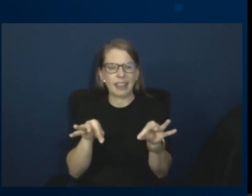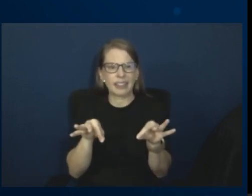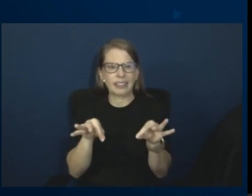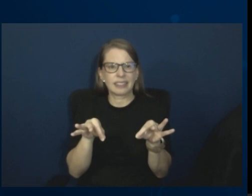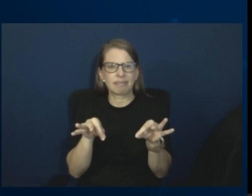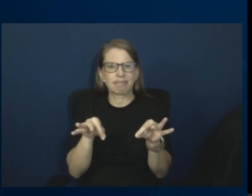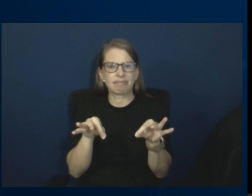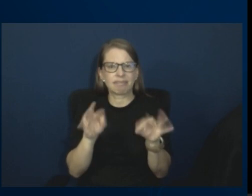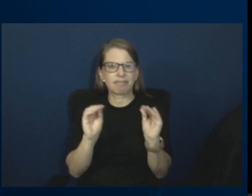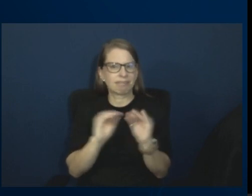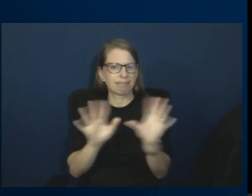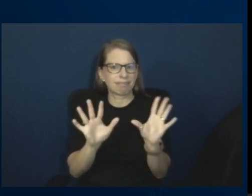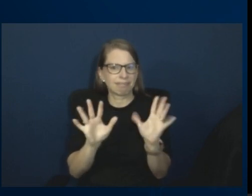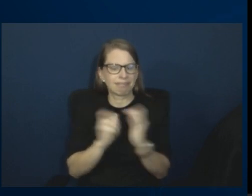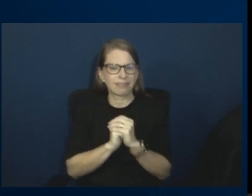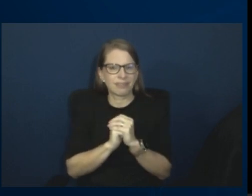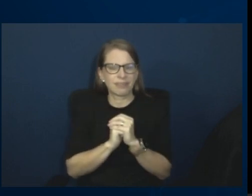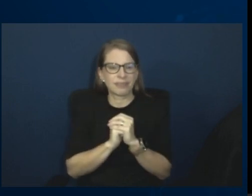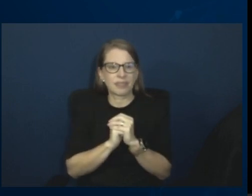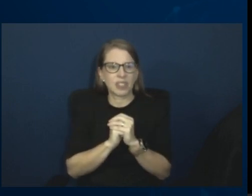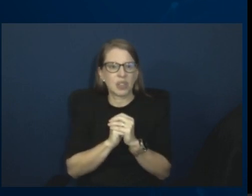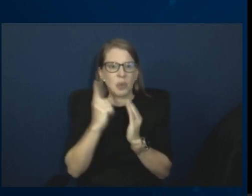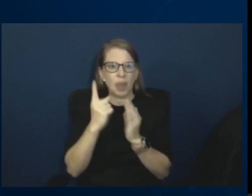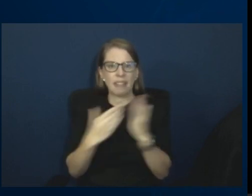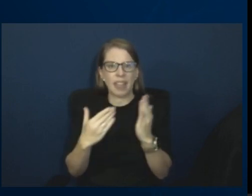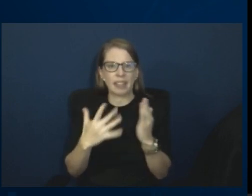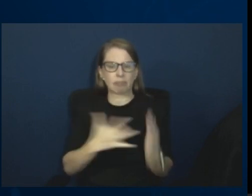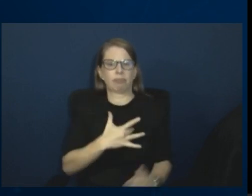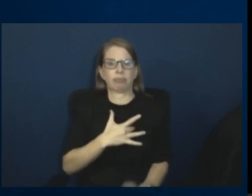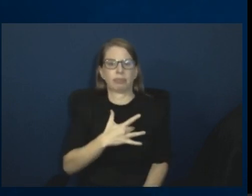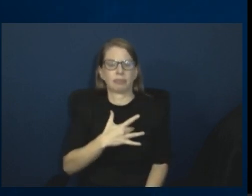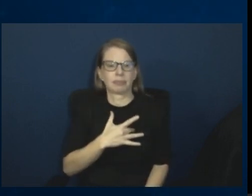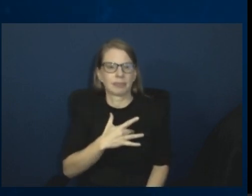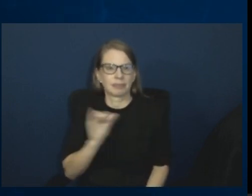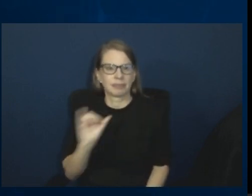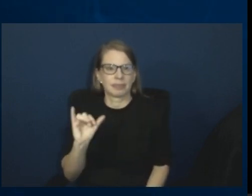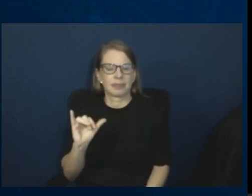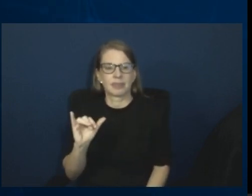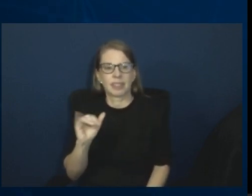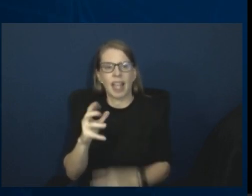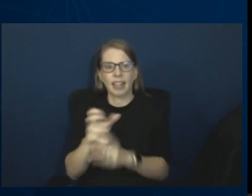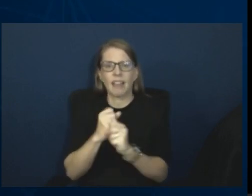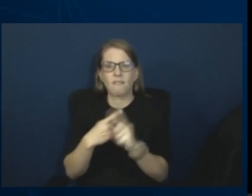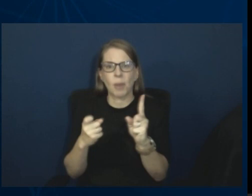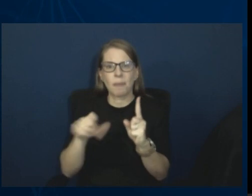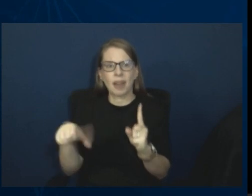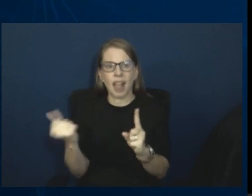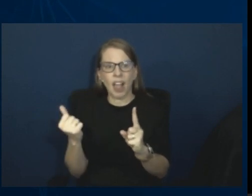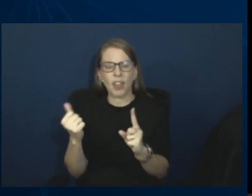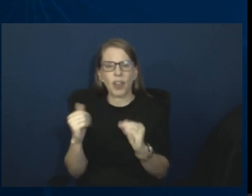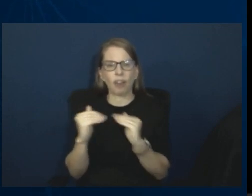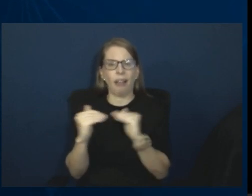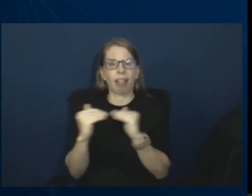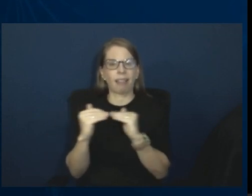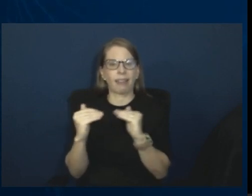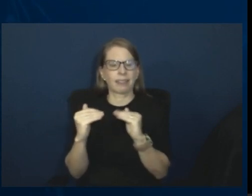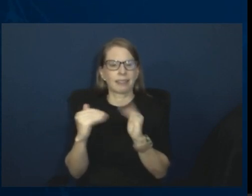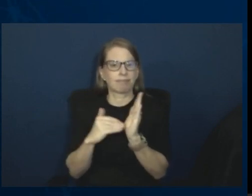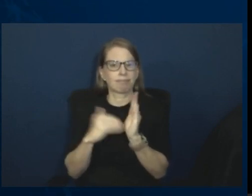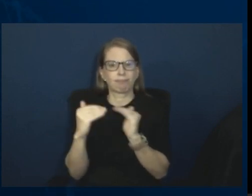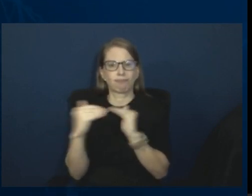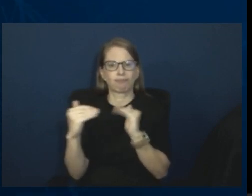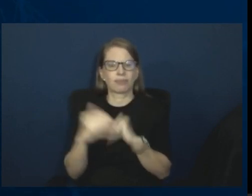but it's just one of those things that kind of hits home, doesn't it? Yeah, I mean, I got this from another colleague as well, so I think it is